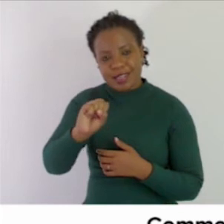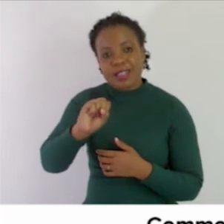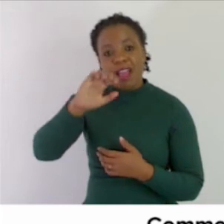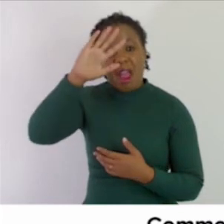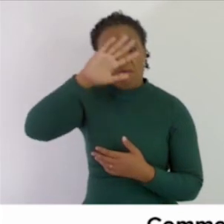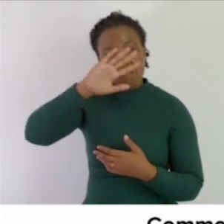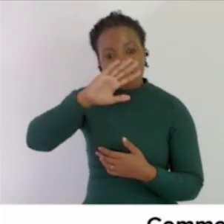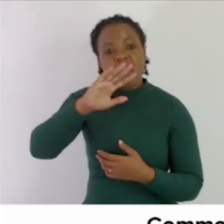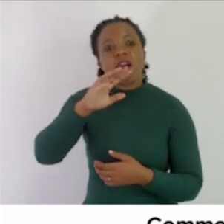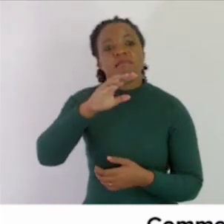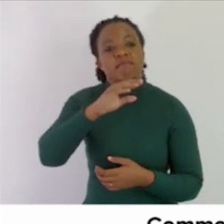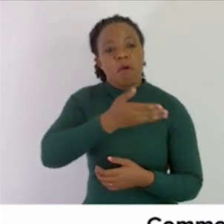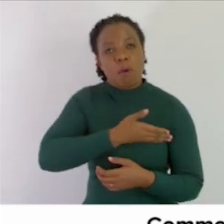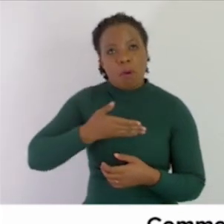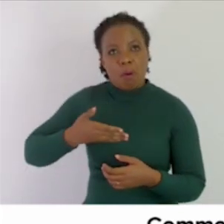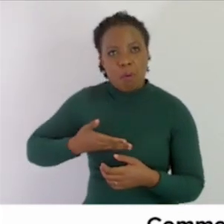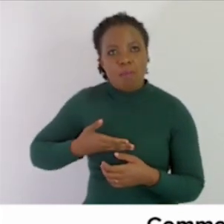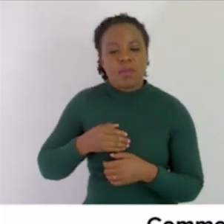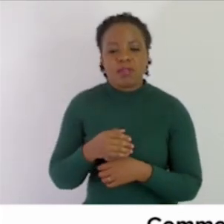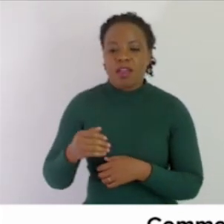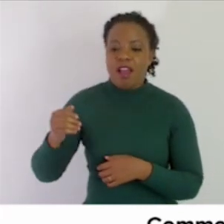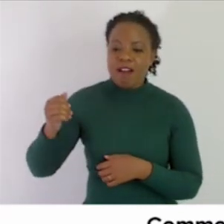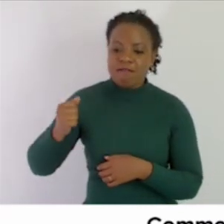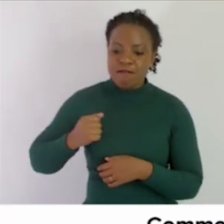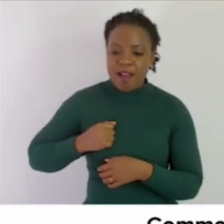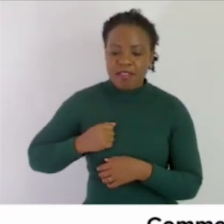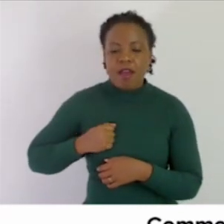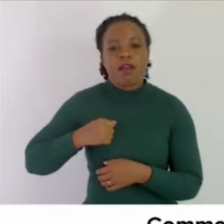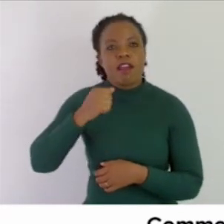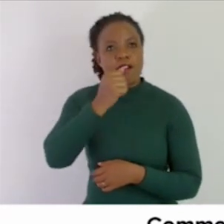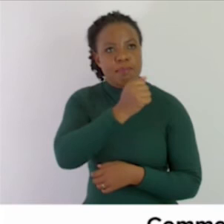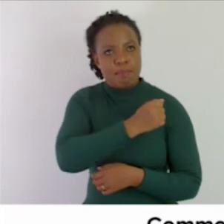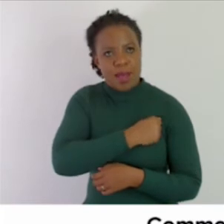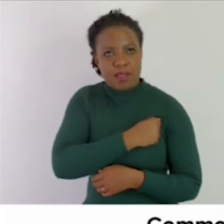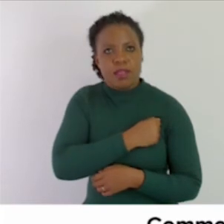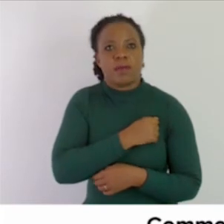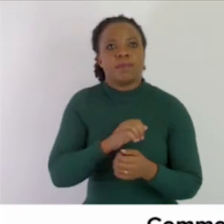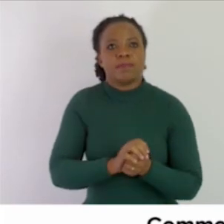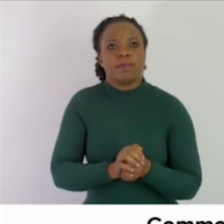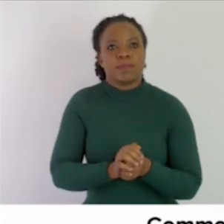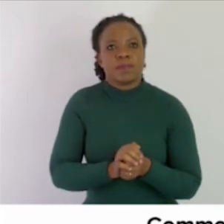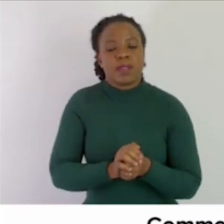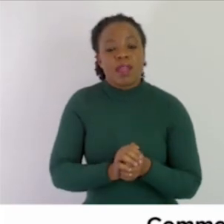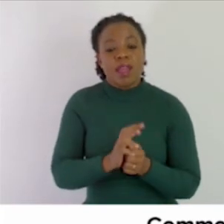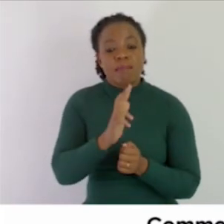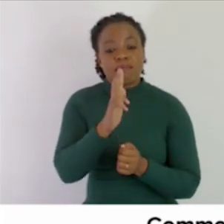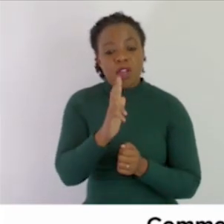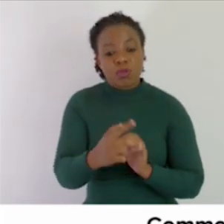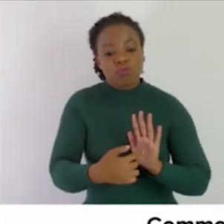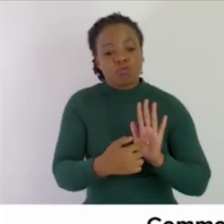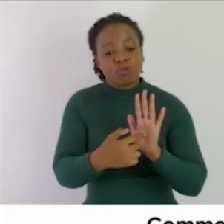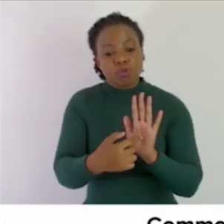and mother is the feminine. So we are saying you can identify a person